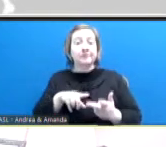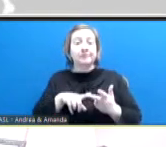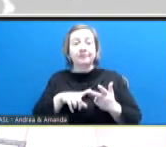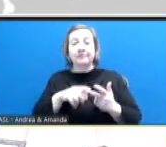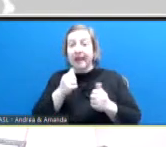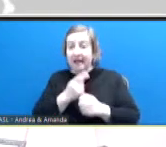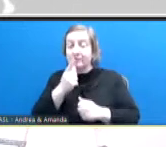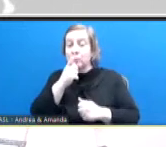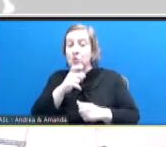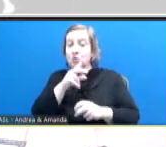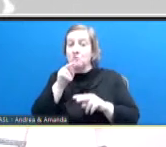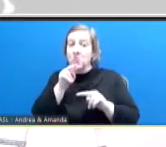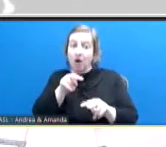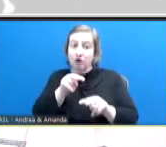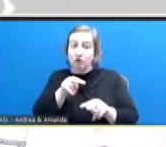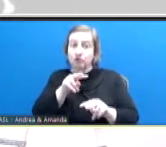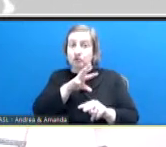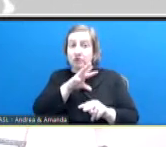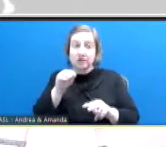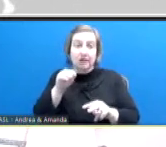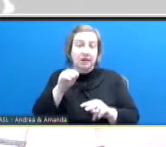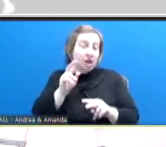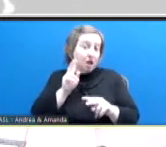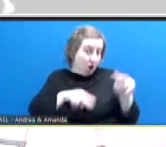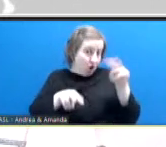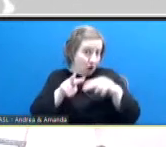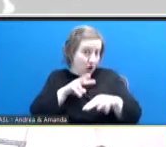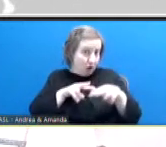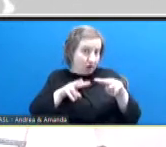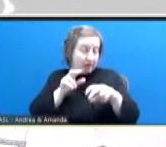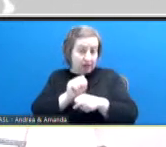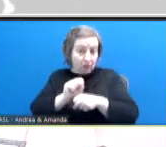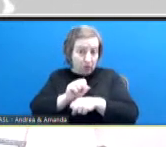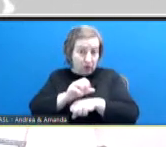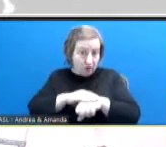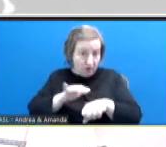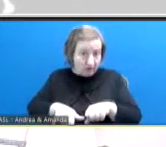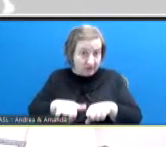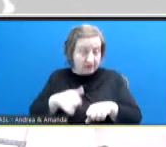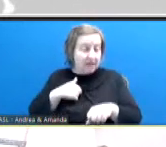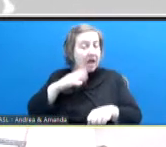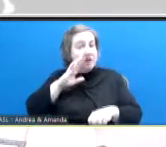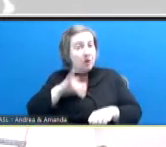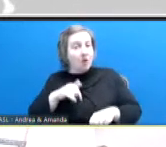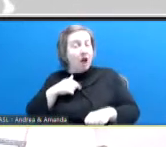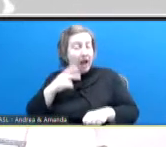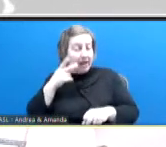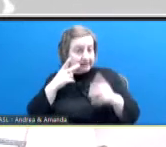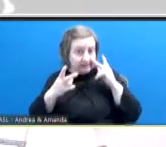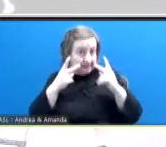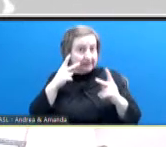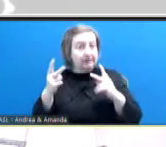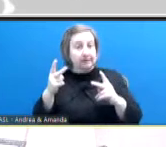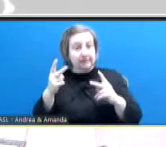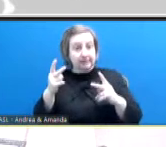everyone who's been monitoring and looking through this and working on this, I know it sounds, I've seen through the